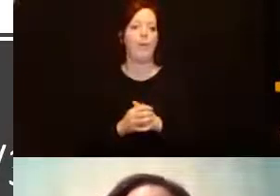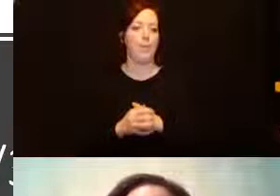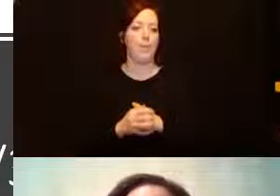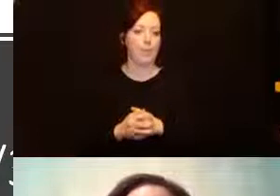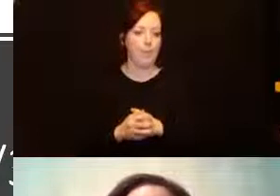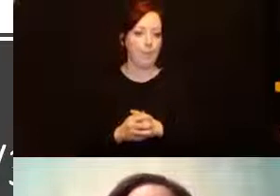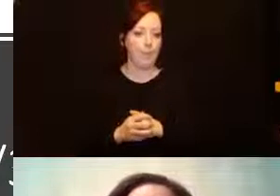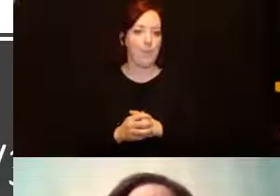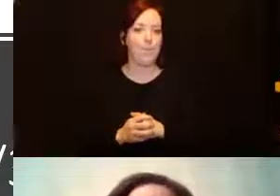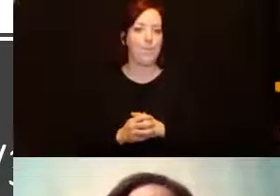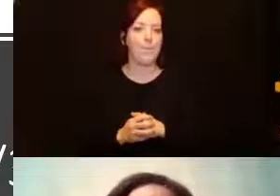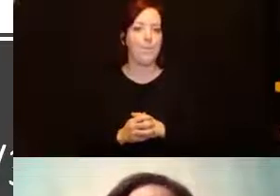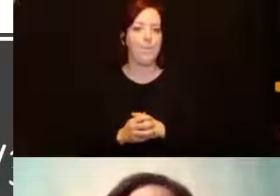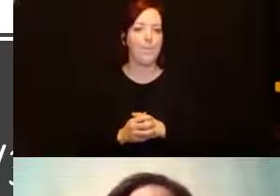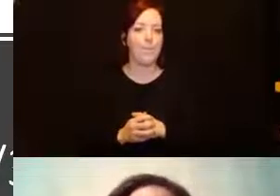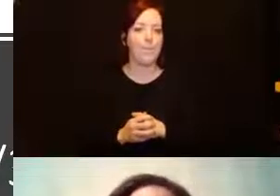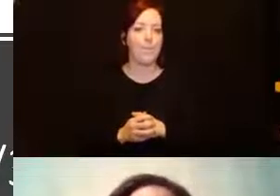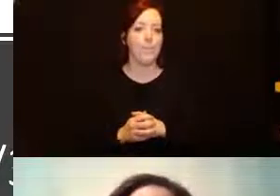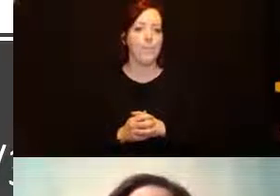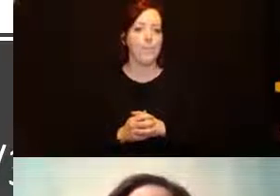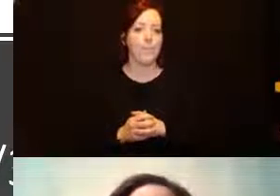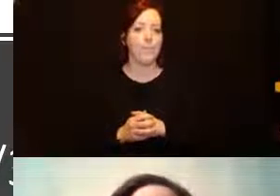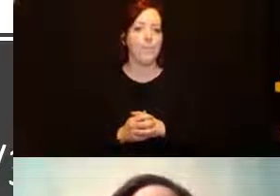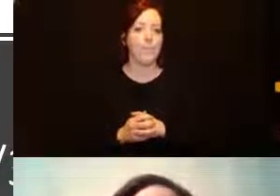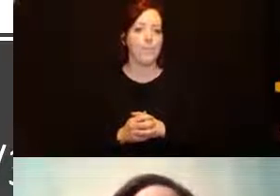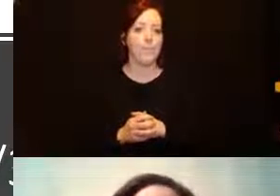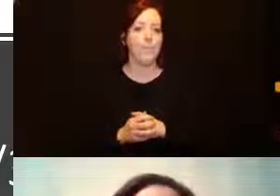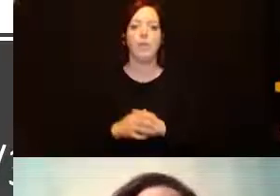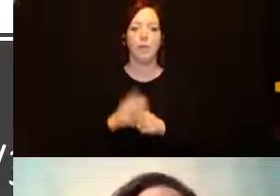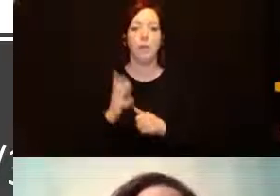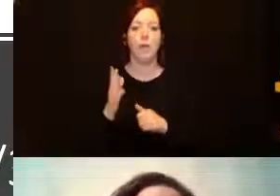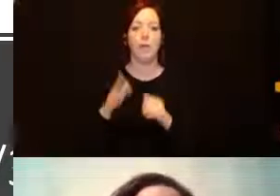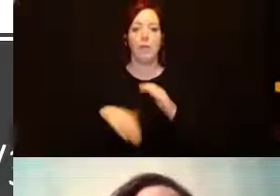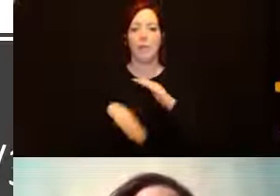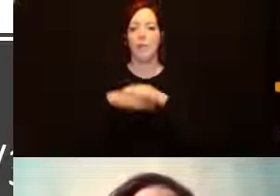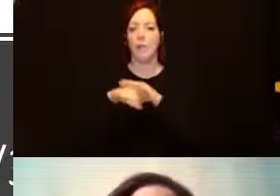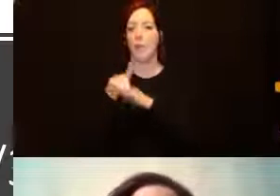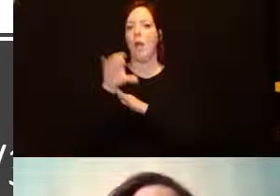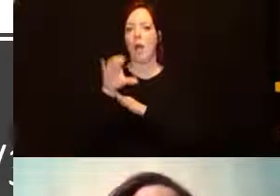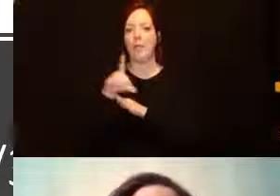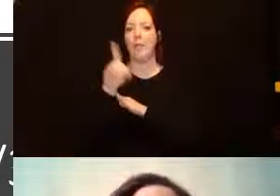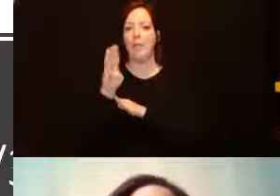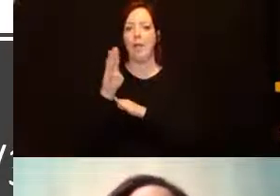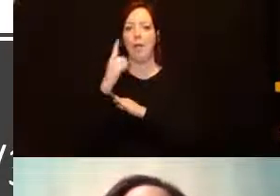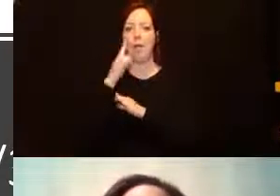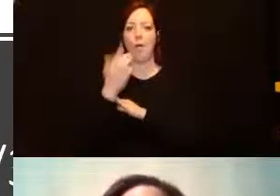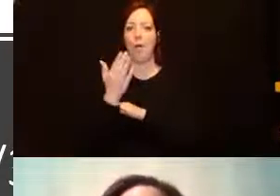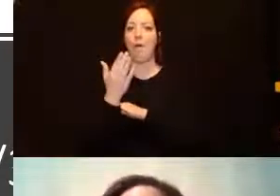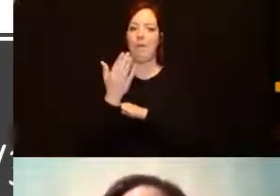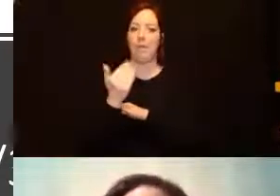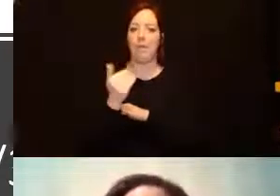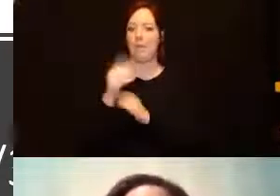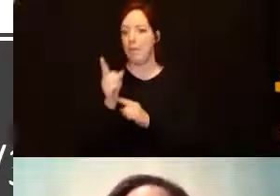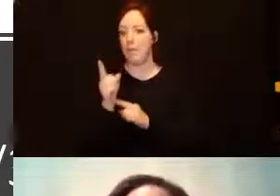limits that would be the last would be 100 dBs for 15 minutes, measured in 15 minutes. Measurement of